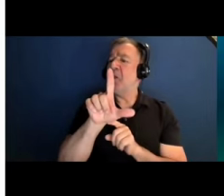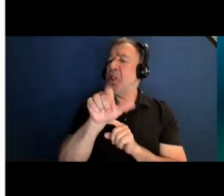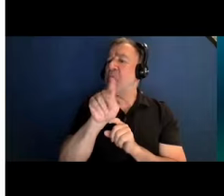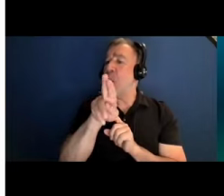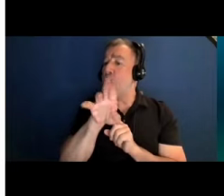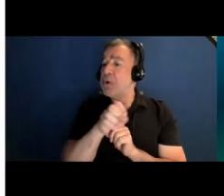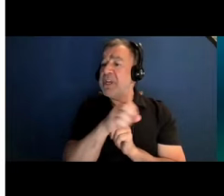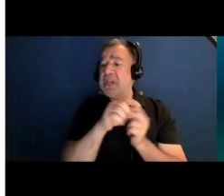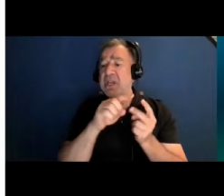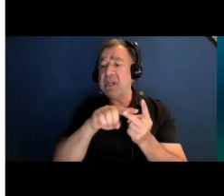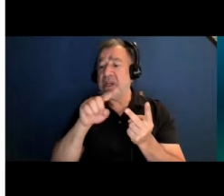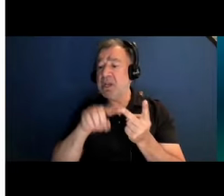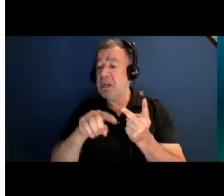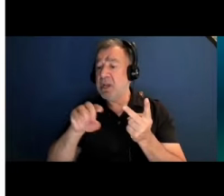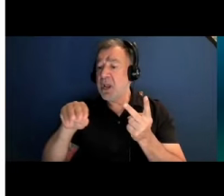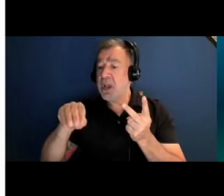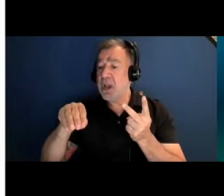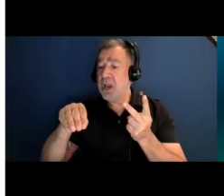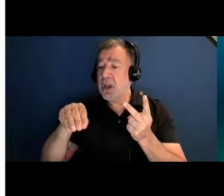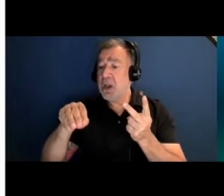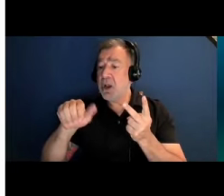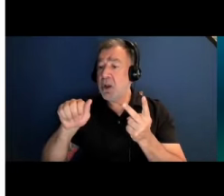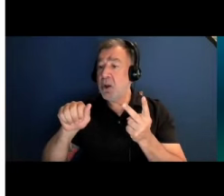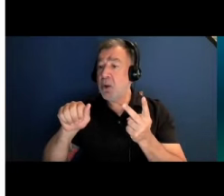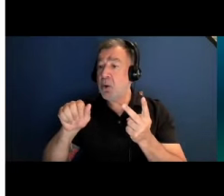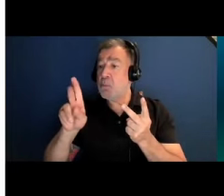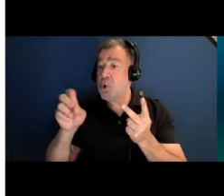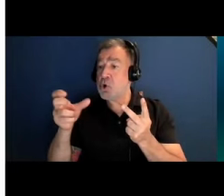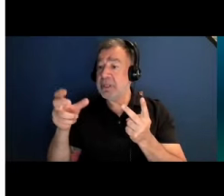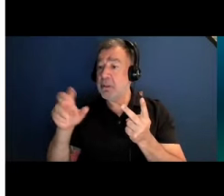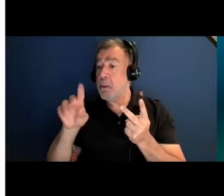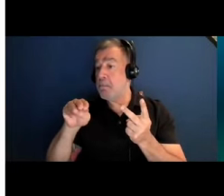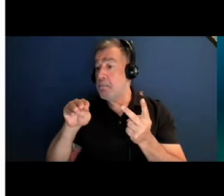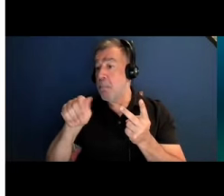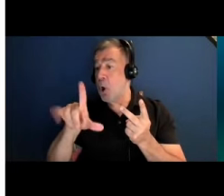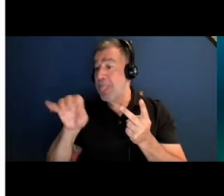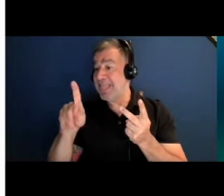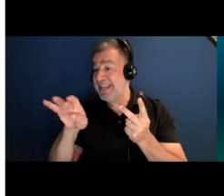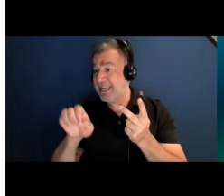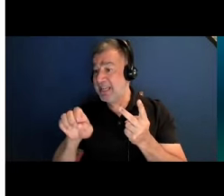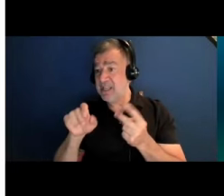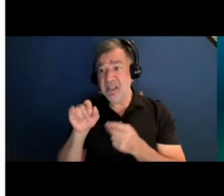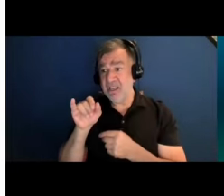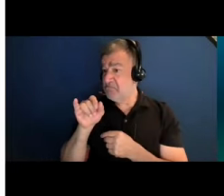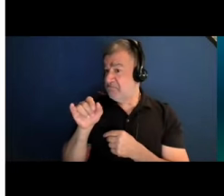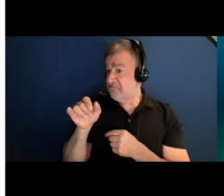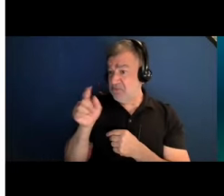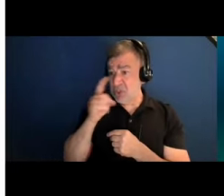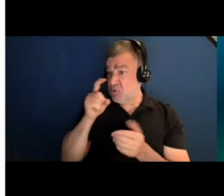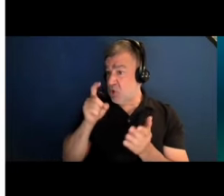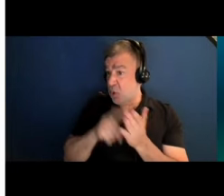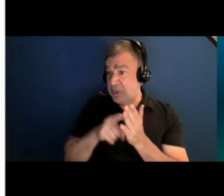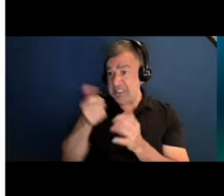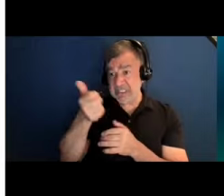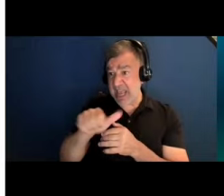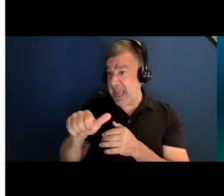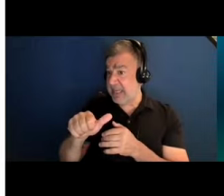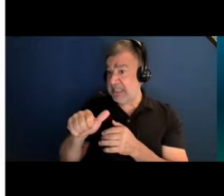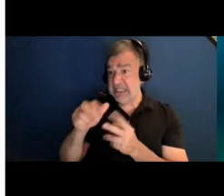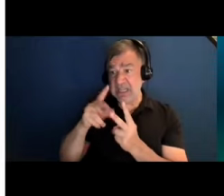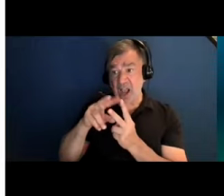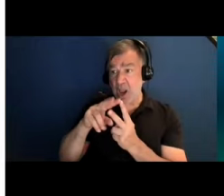if Lauri Schaller with ABLE NRC. Marlene and Lauri, if there were a couple